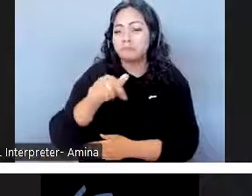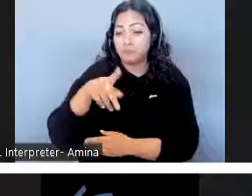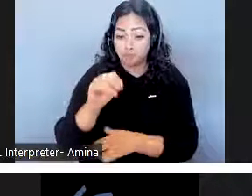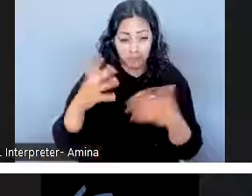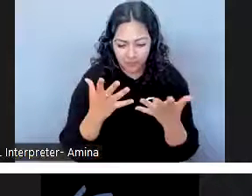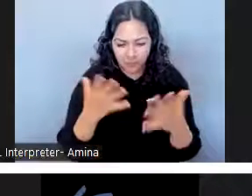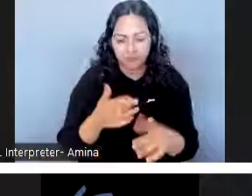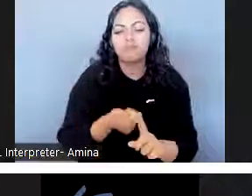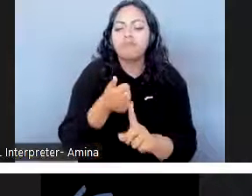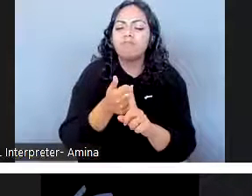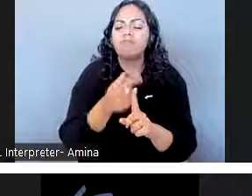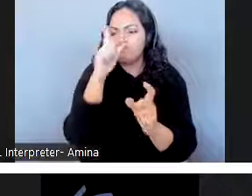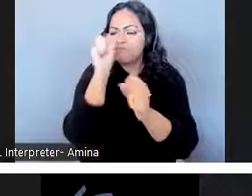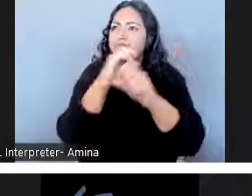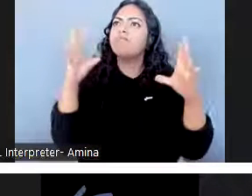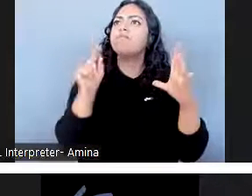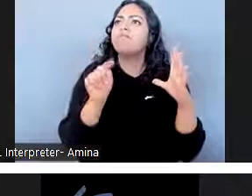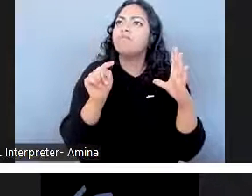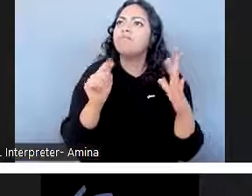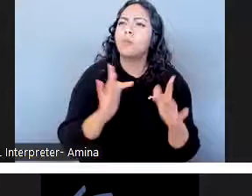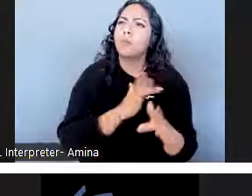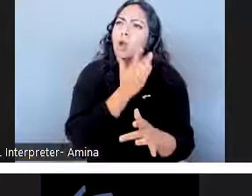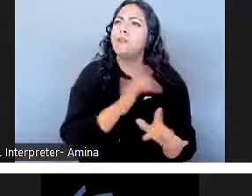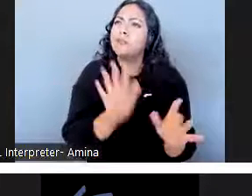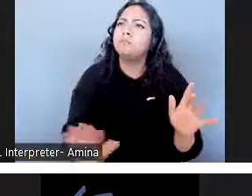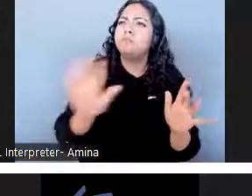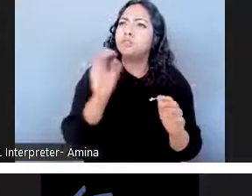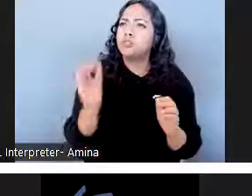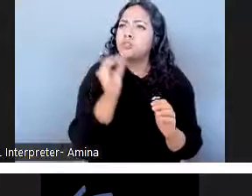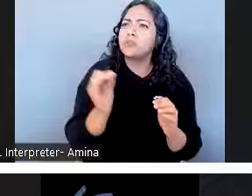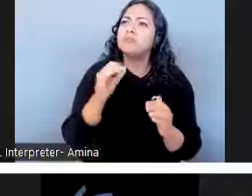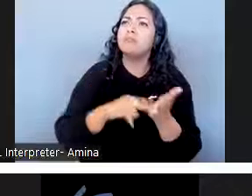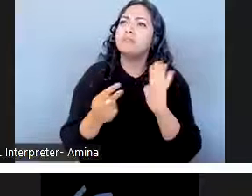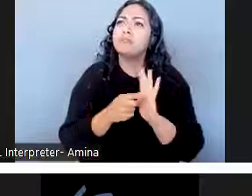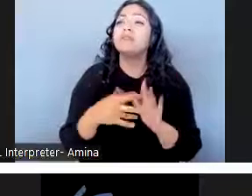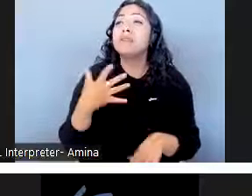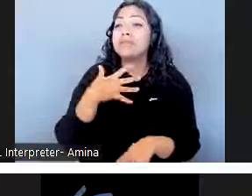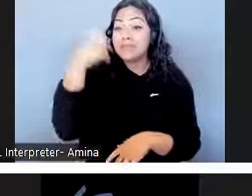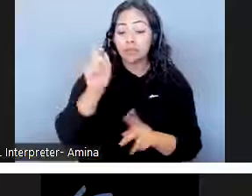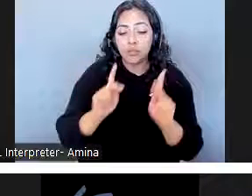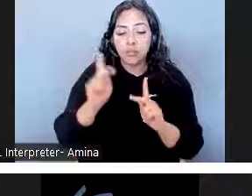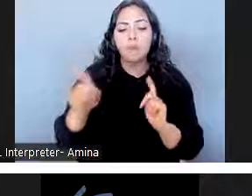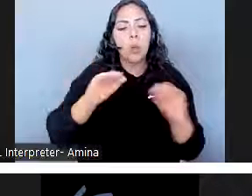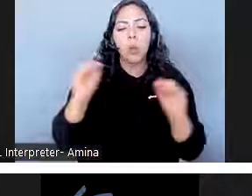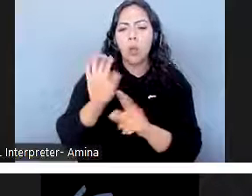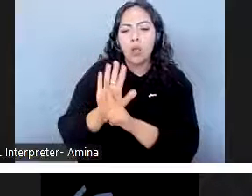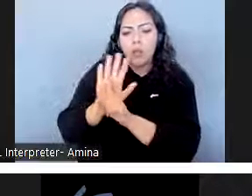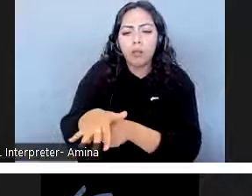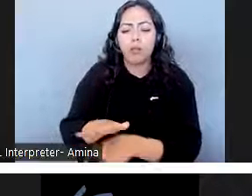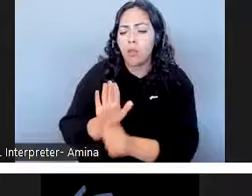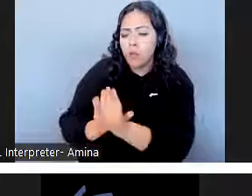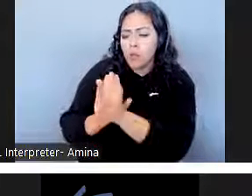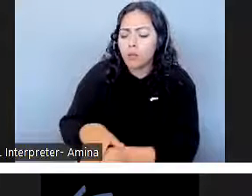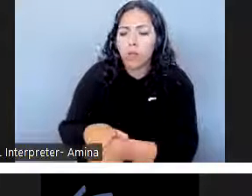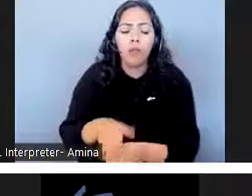Ontario envisions a province where all seniors can live free from abuse and have a strong voice and feel